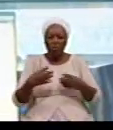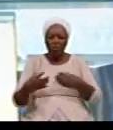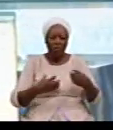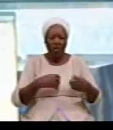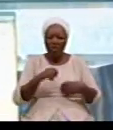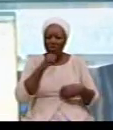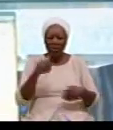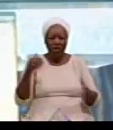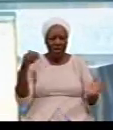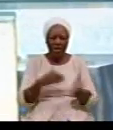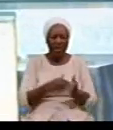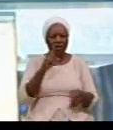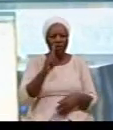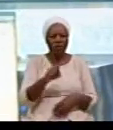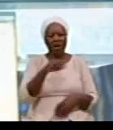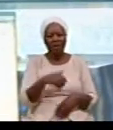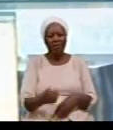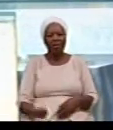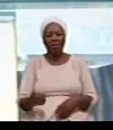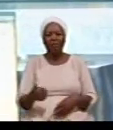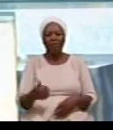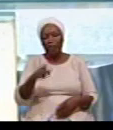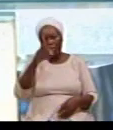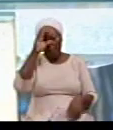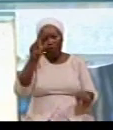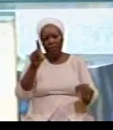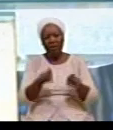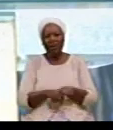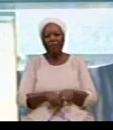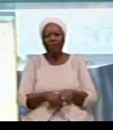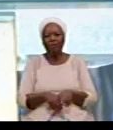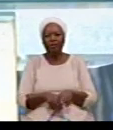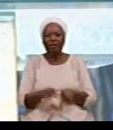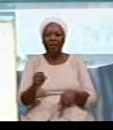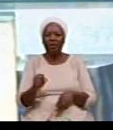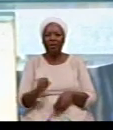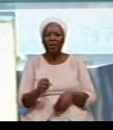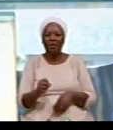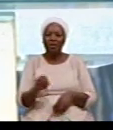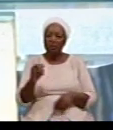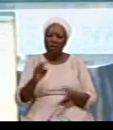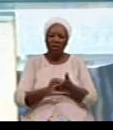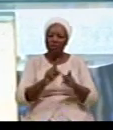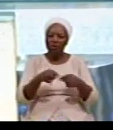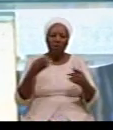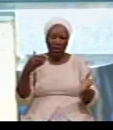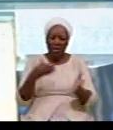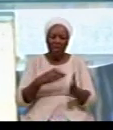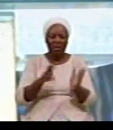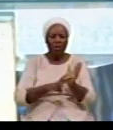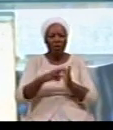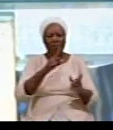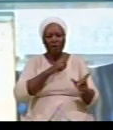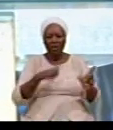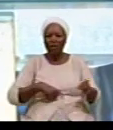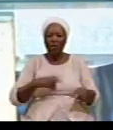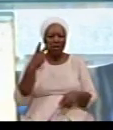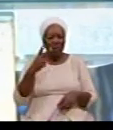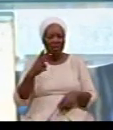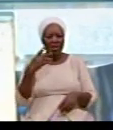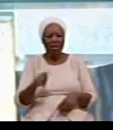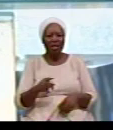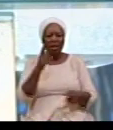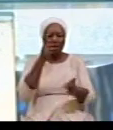against another, brethren, lest ye be condemned. Behold, the judge